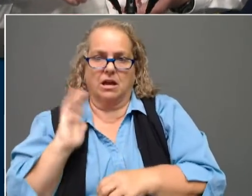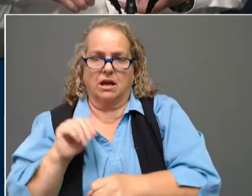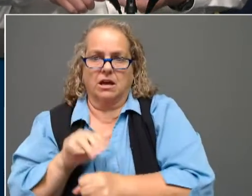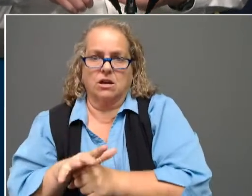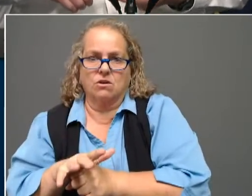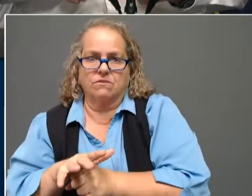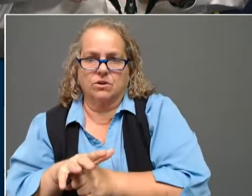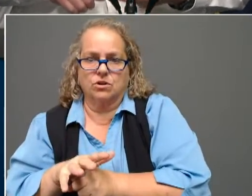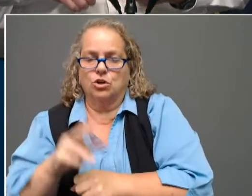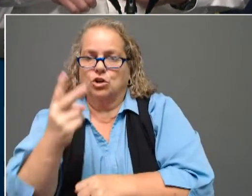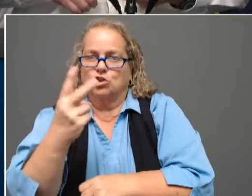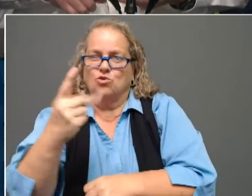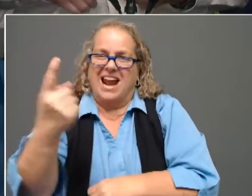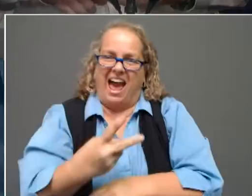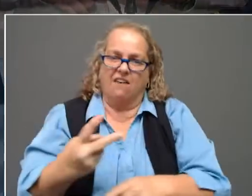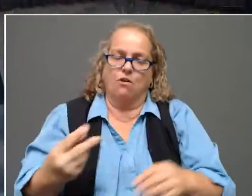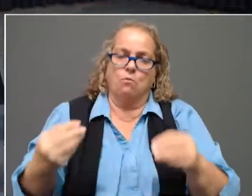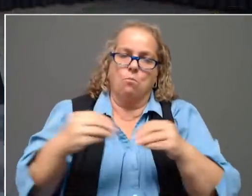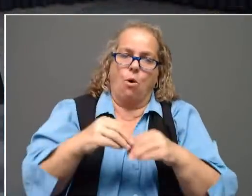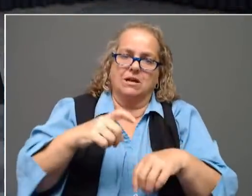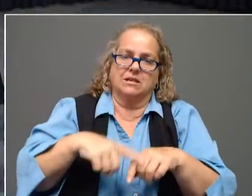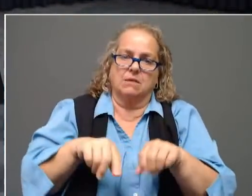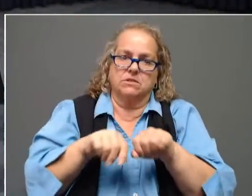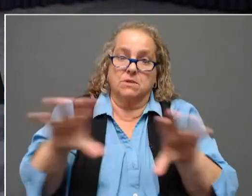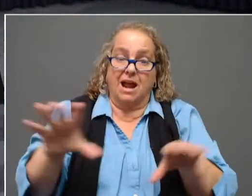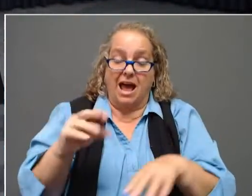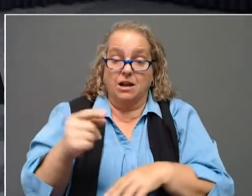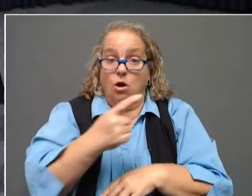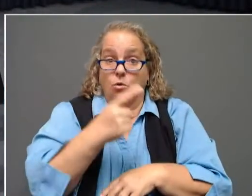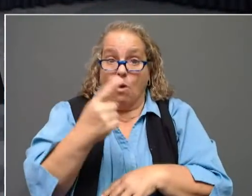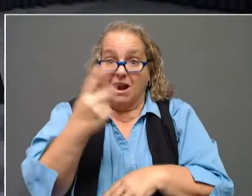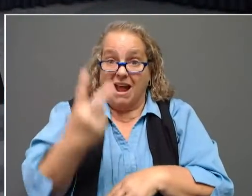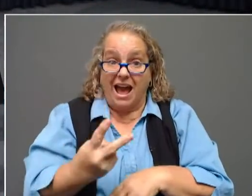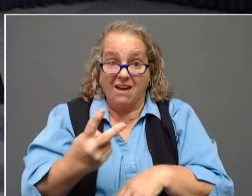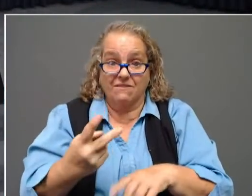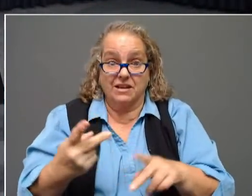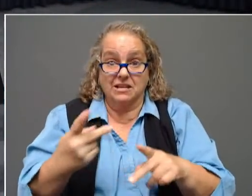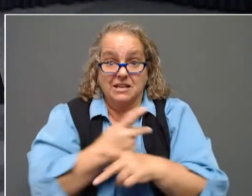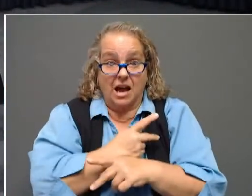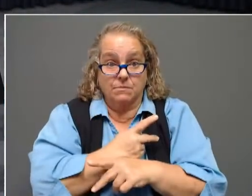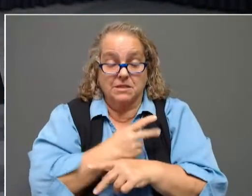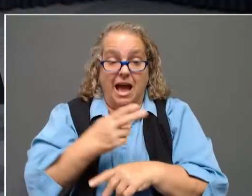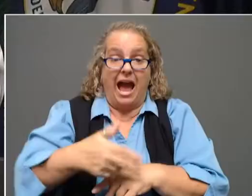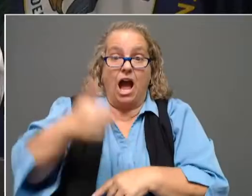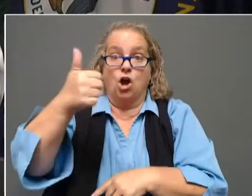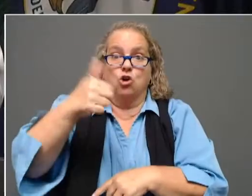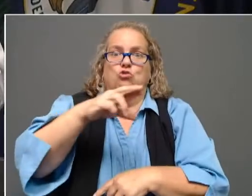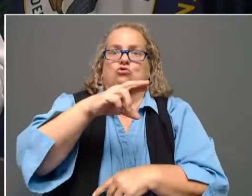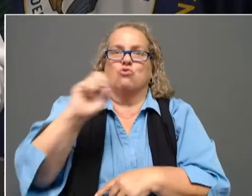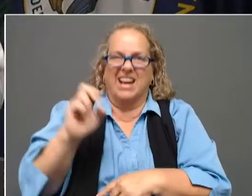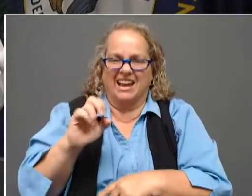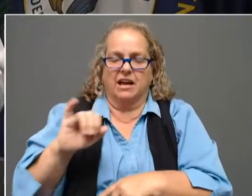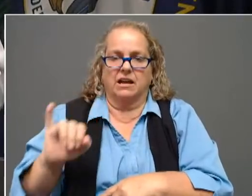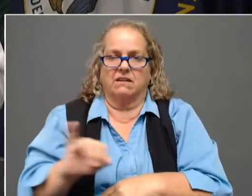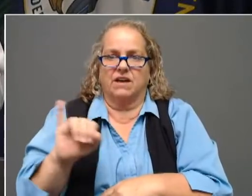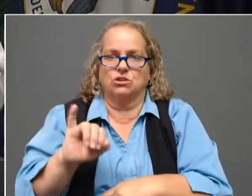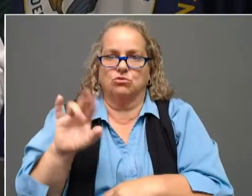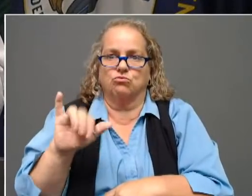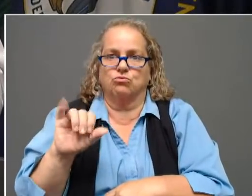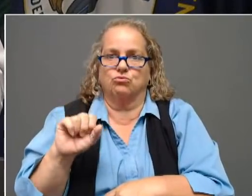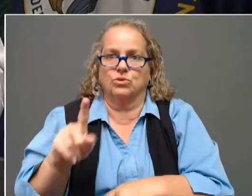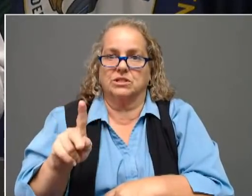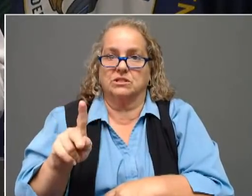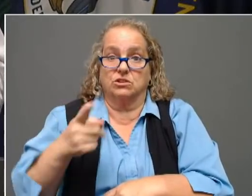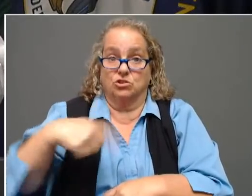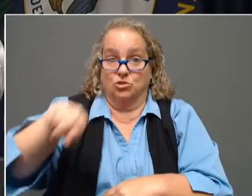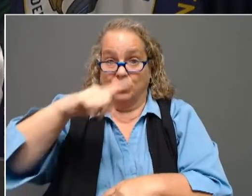people, and 1.5 times or so higher reinfection risk. All those who think you have natural immunity, you